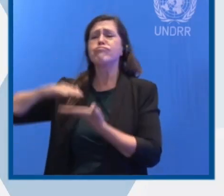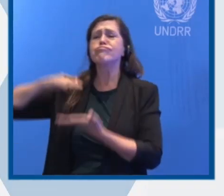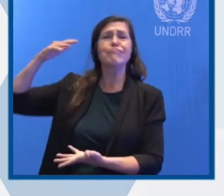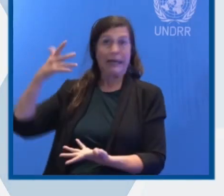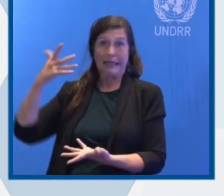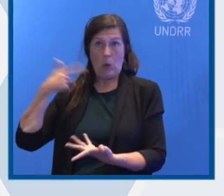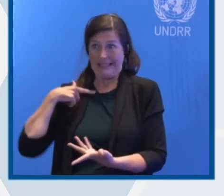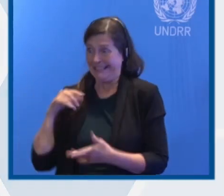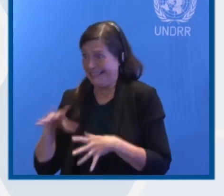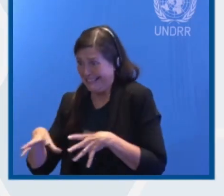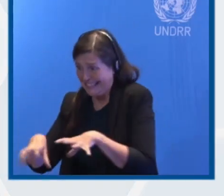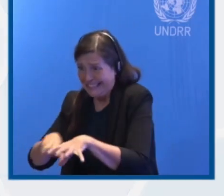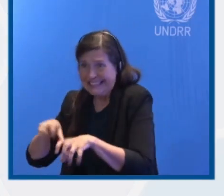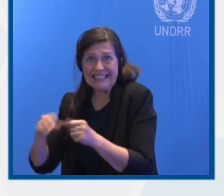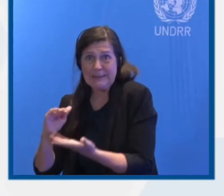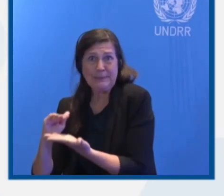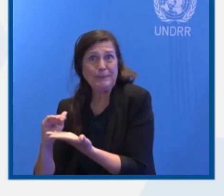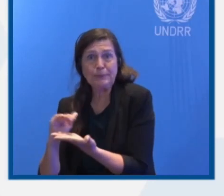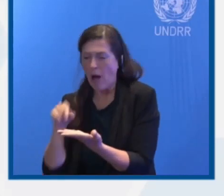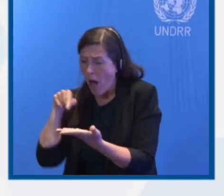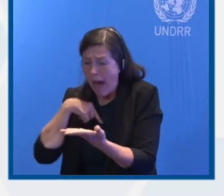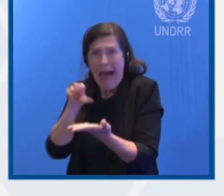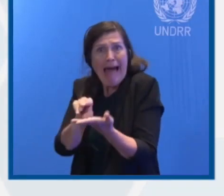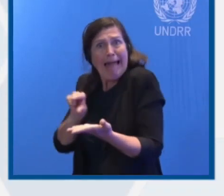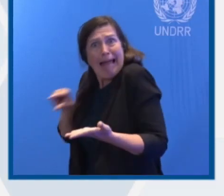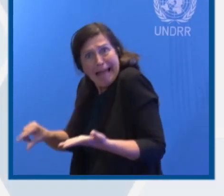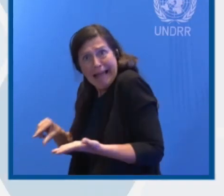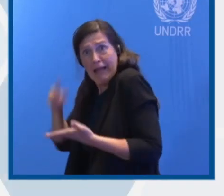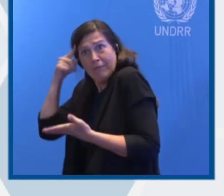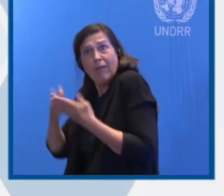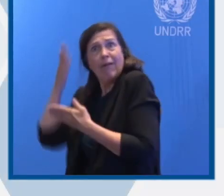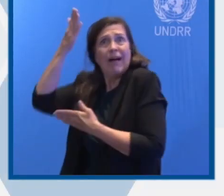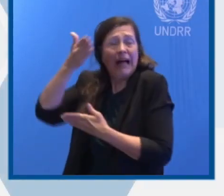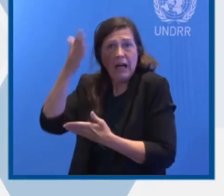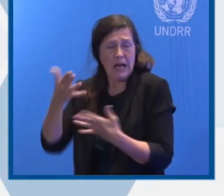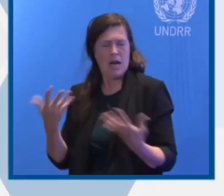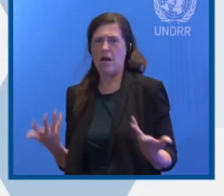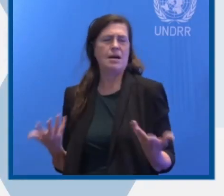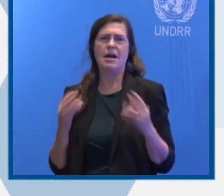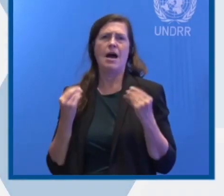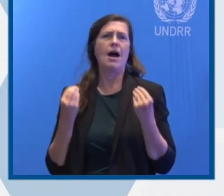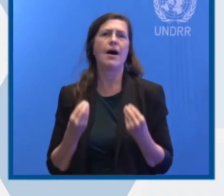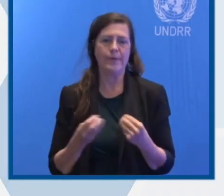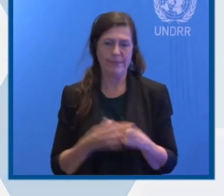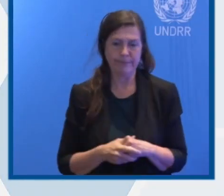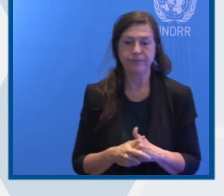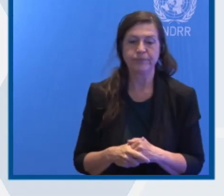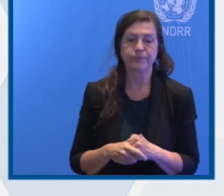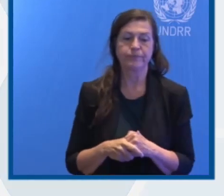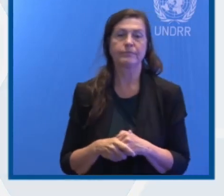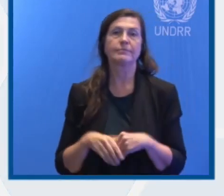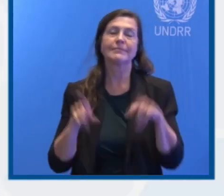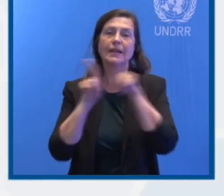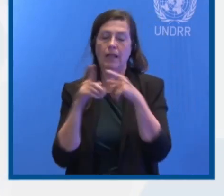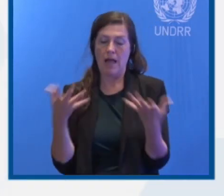balance this, if I may say so in very layman terms, the dichotomy of quality